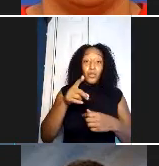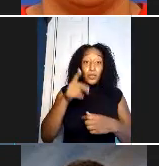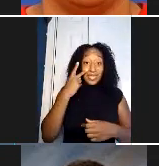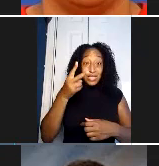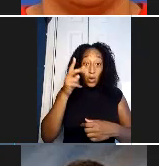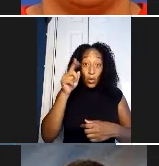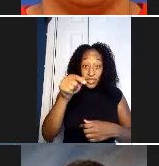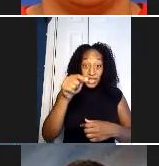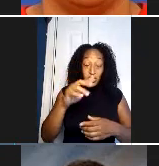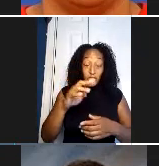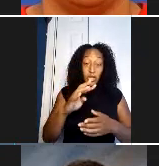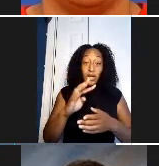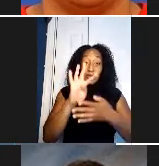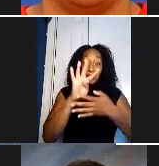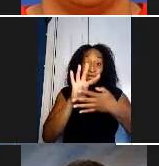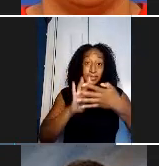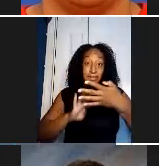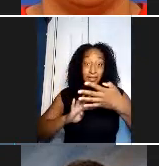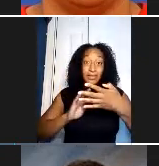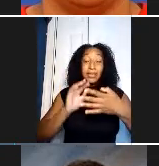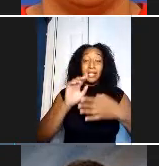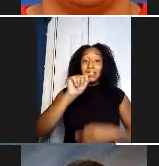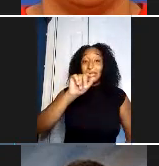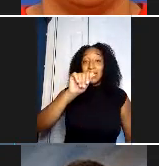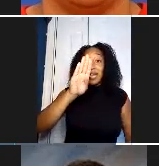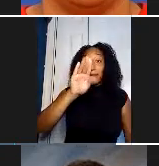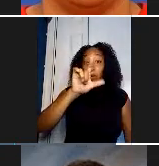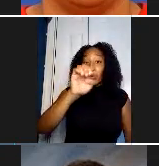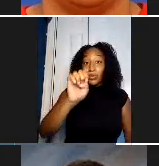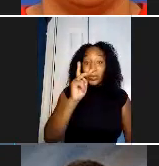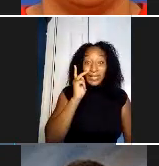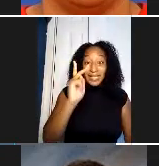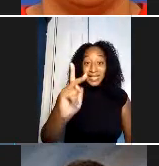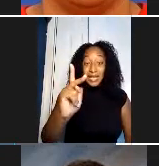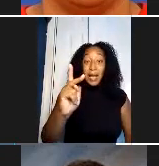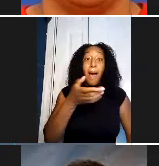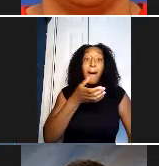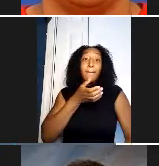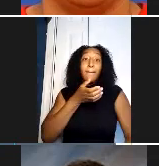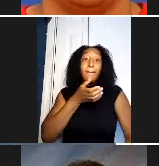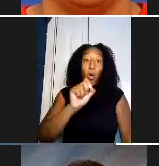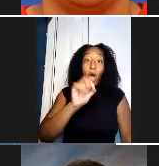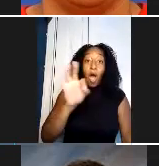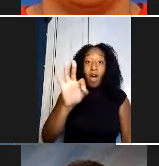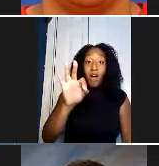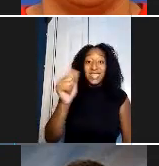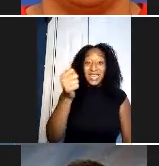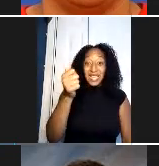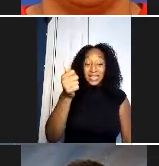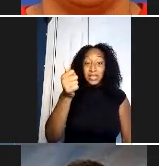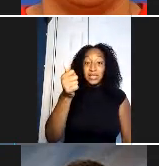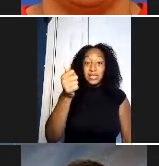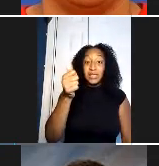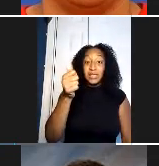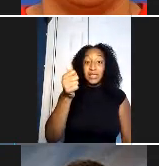there is a power of 10, 10 to the 6. And